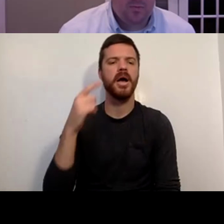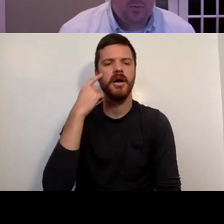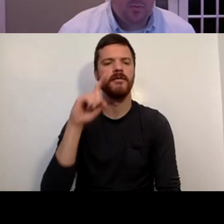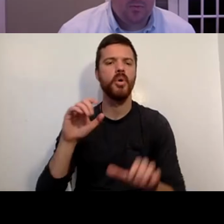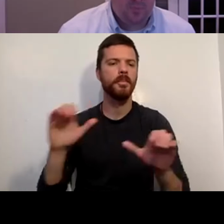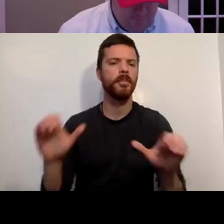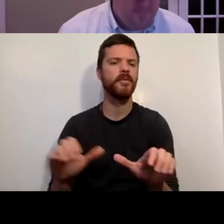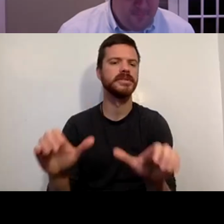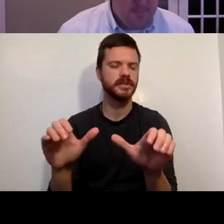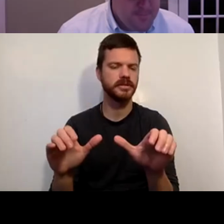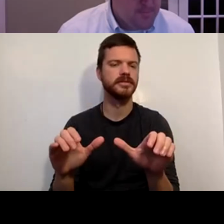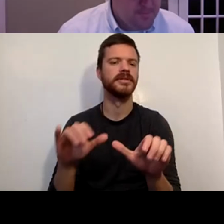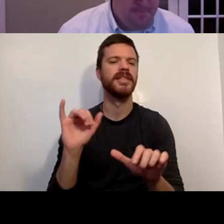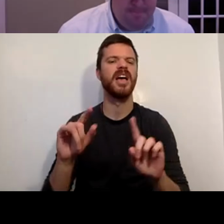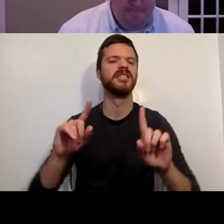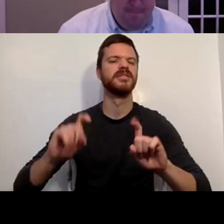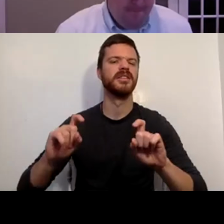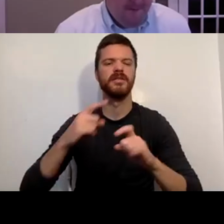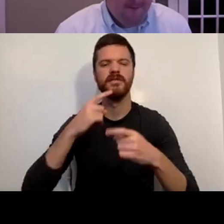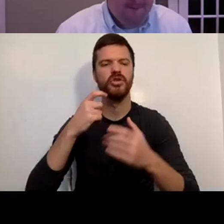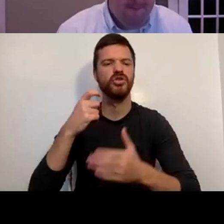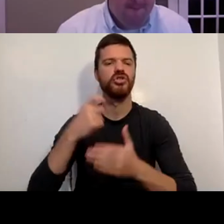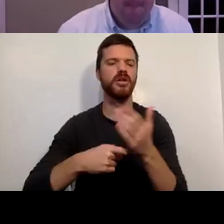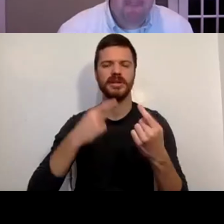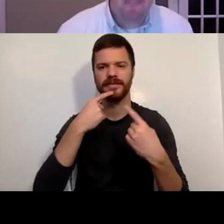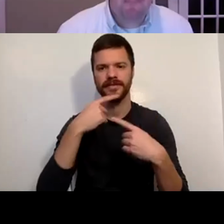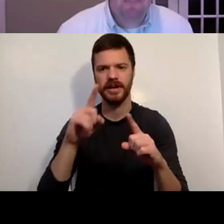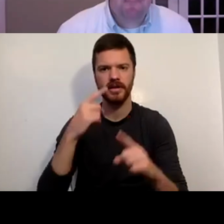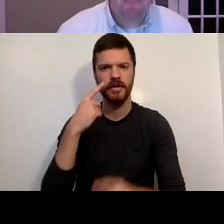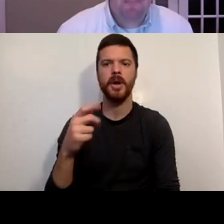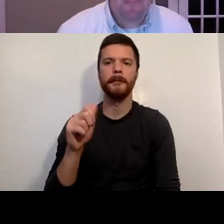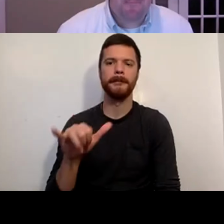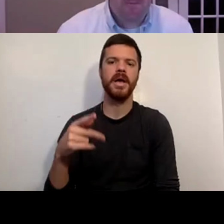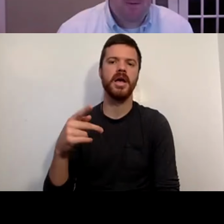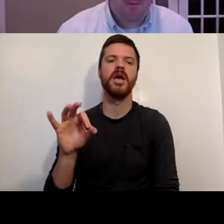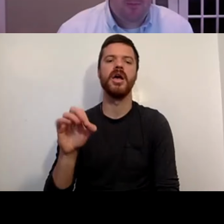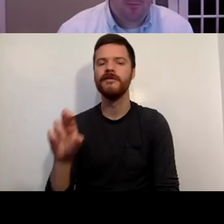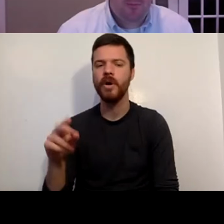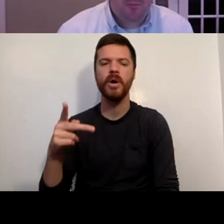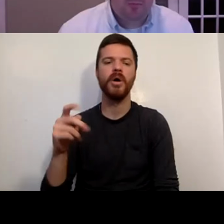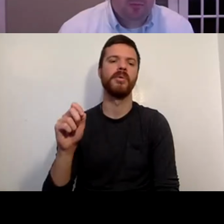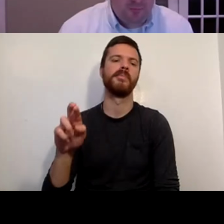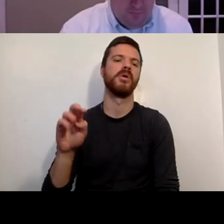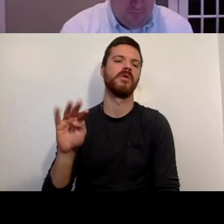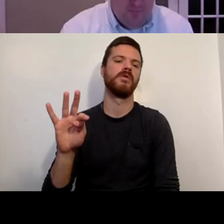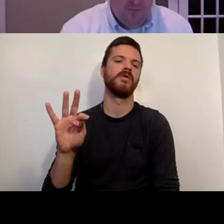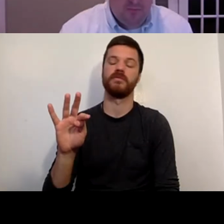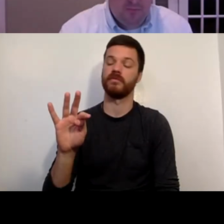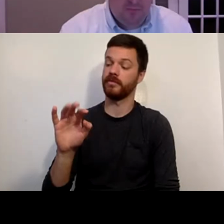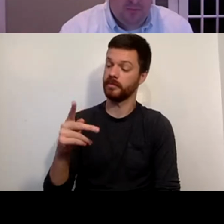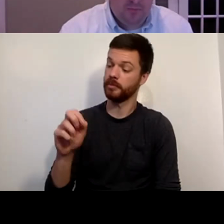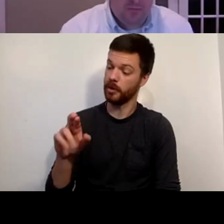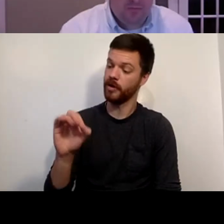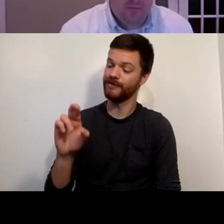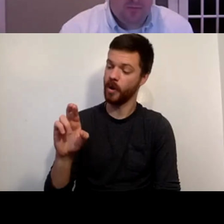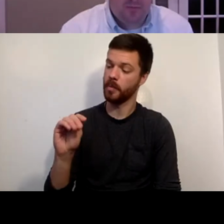effective, or testing the cost effectiveness of pay for performance as an implementation strategy. We